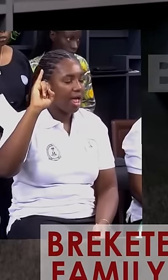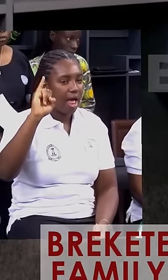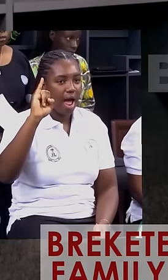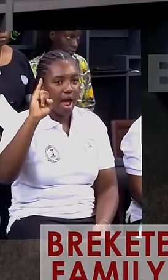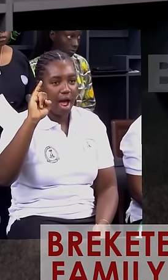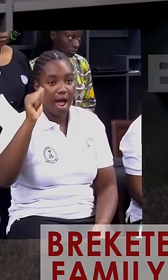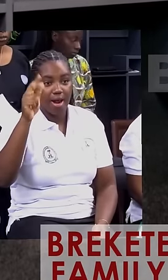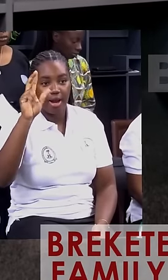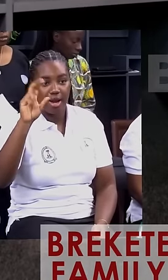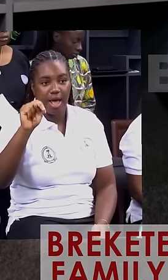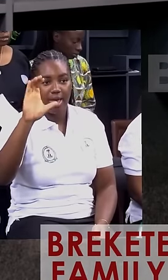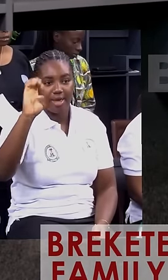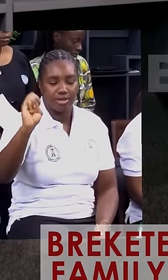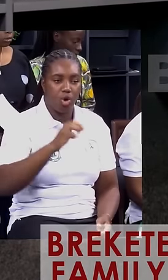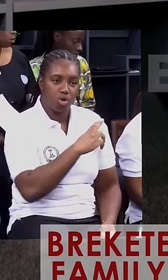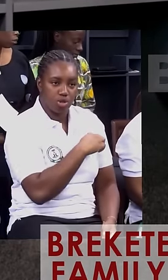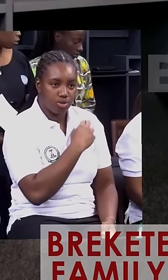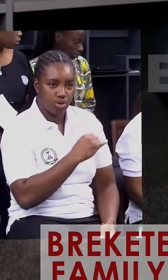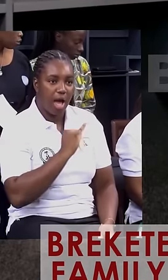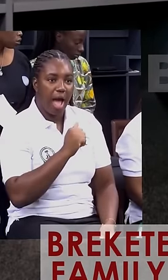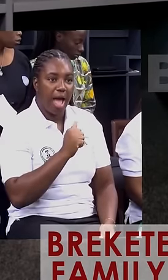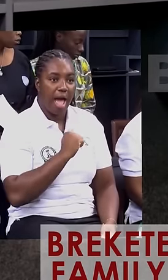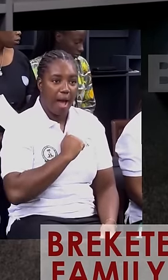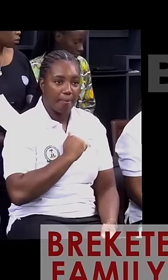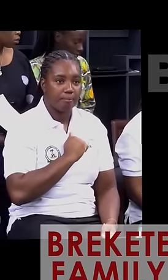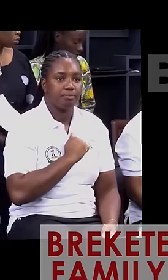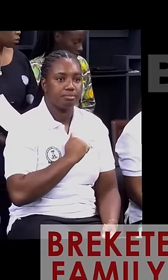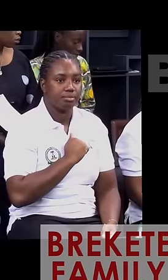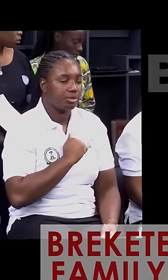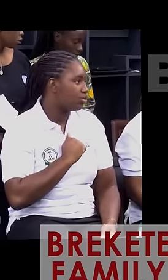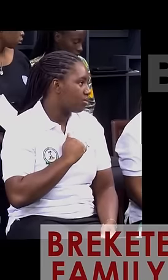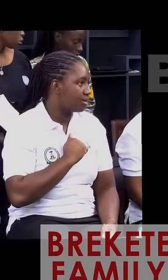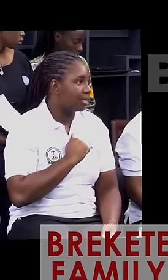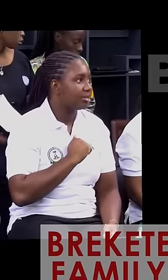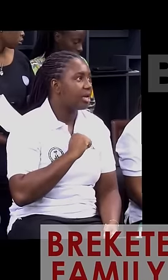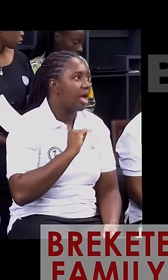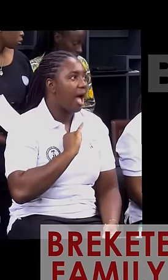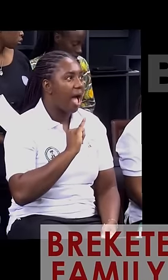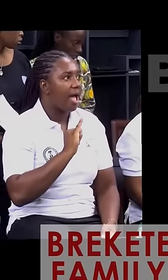info@alliancehospital@abuja.com. I am traumatized. I'm reading the mail now, sir. I am